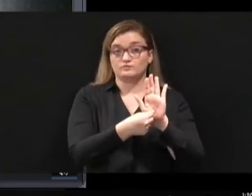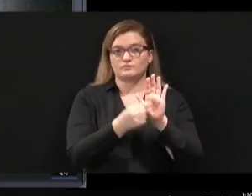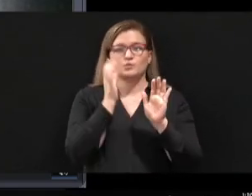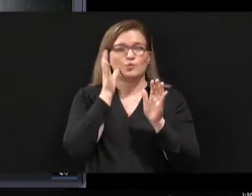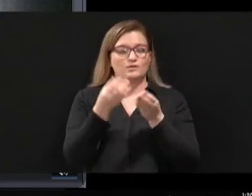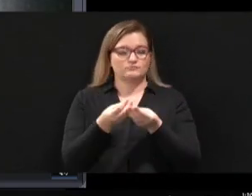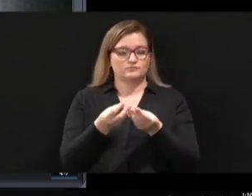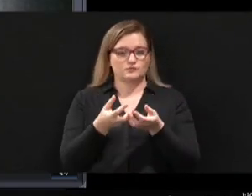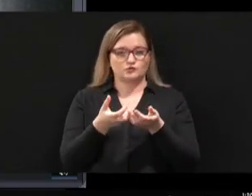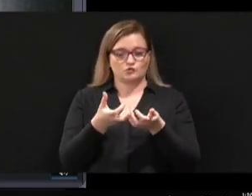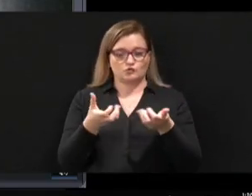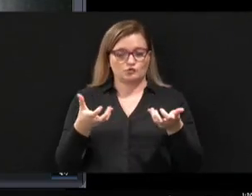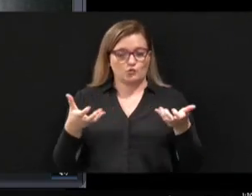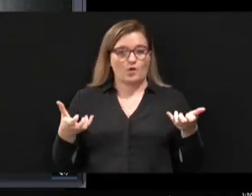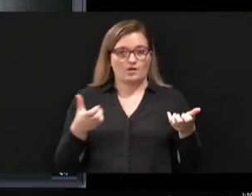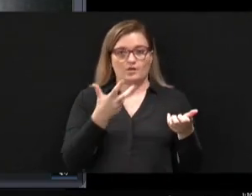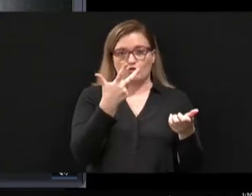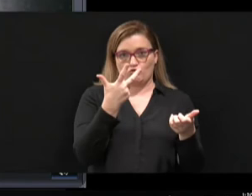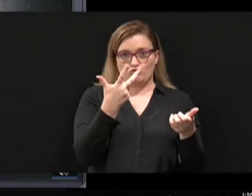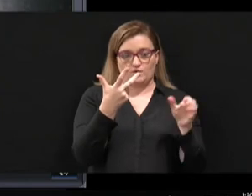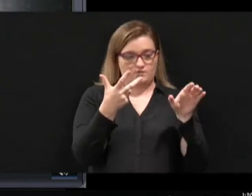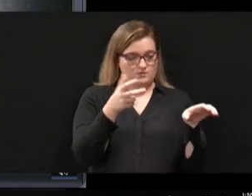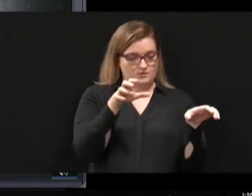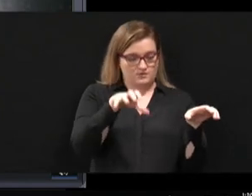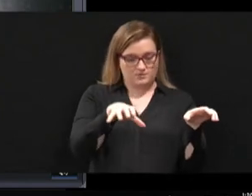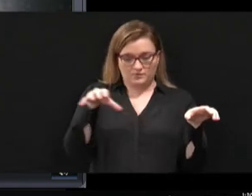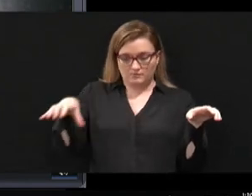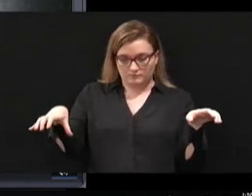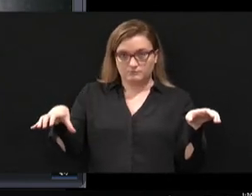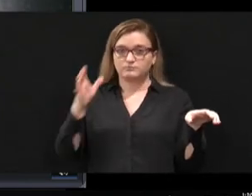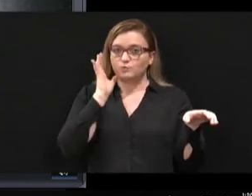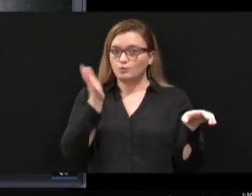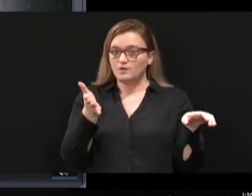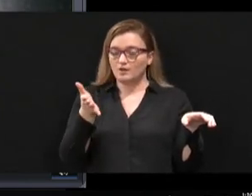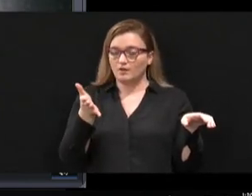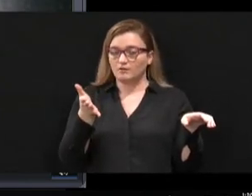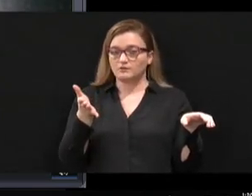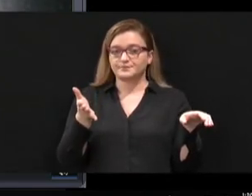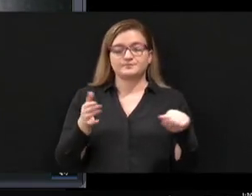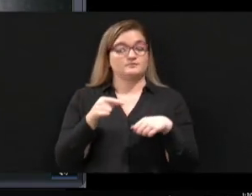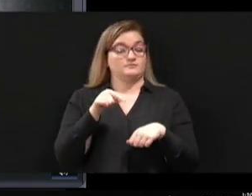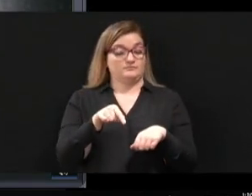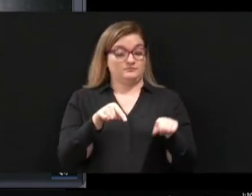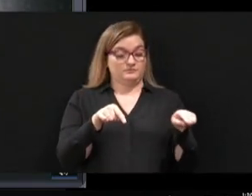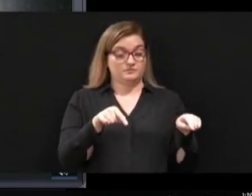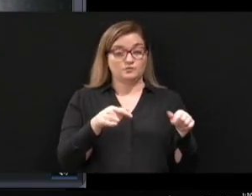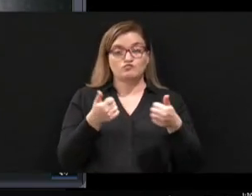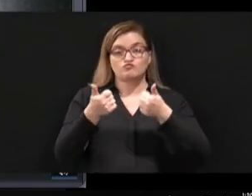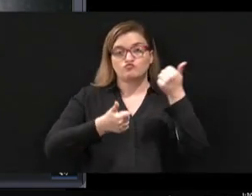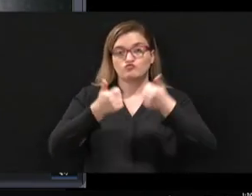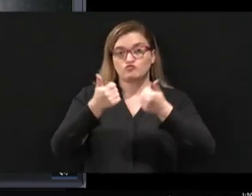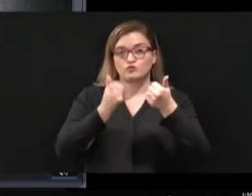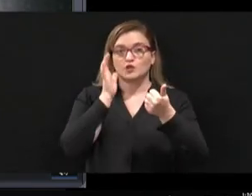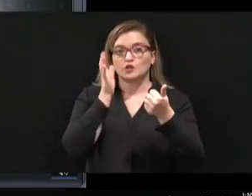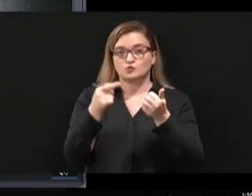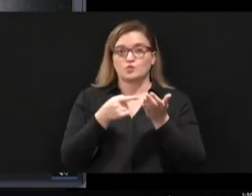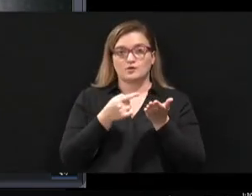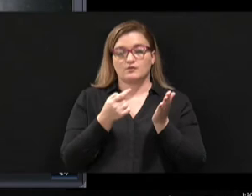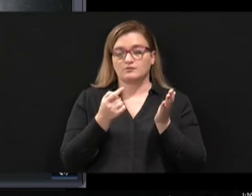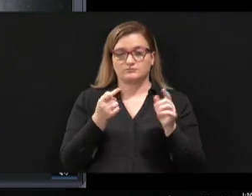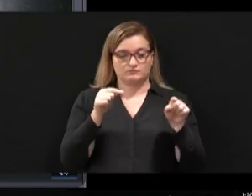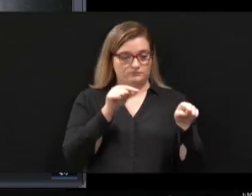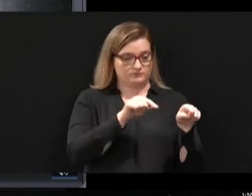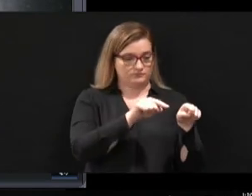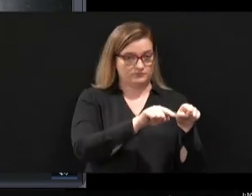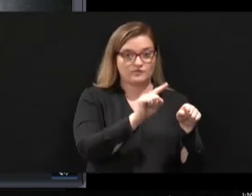these cards into three piles as we're going through and doing the sounds. And this tells you which pile it's going to go in. If it's here, it's the